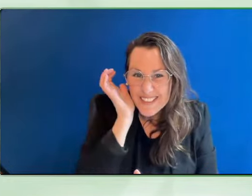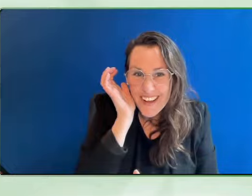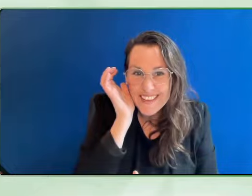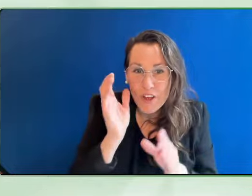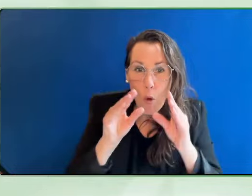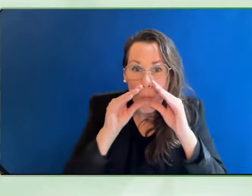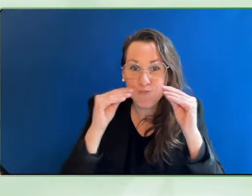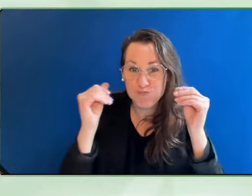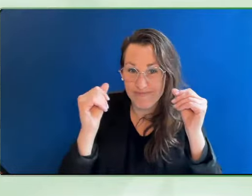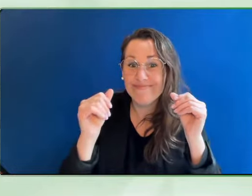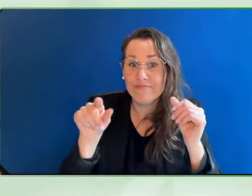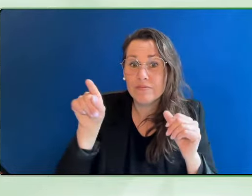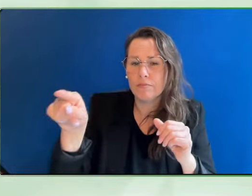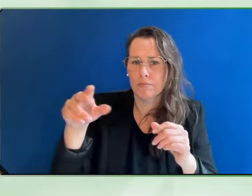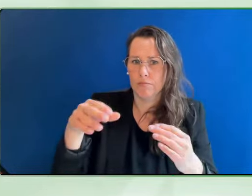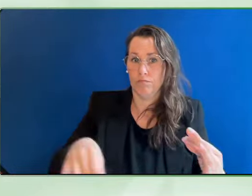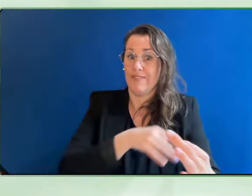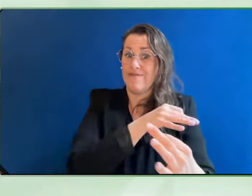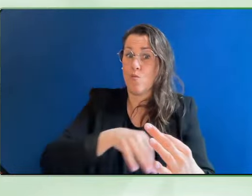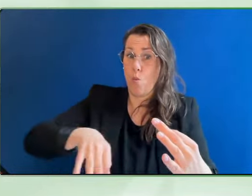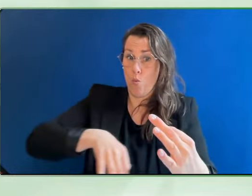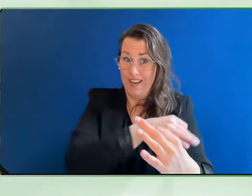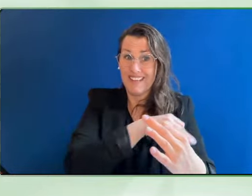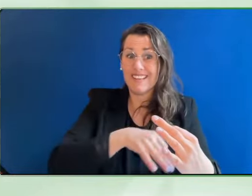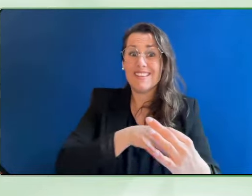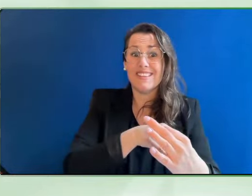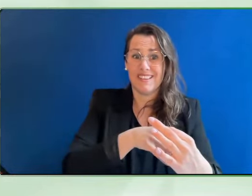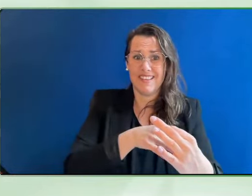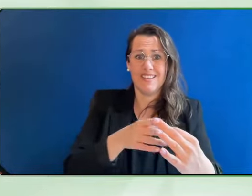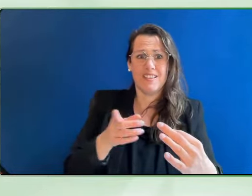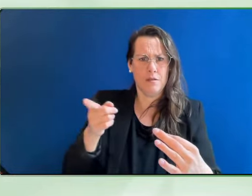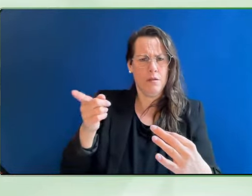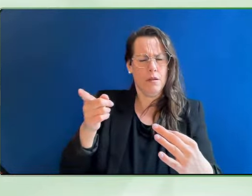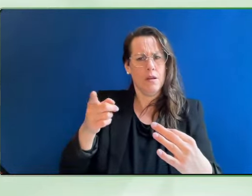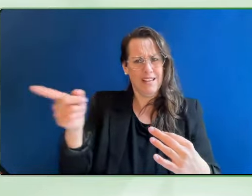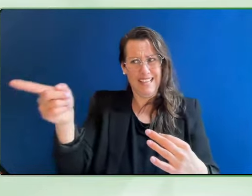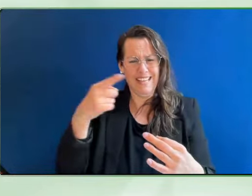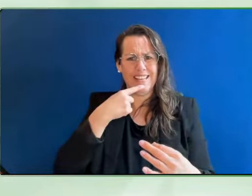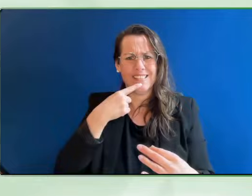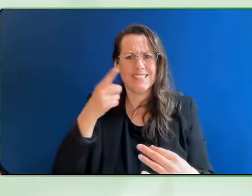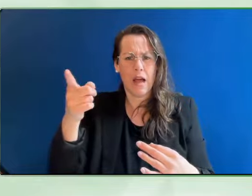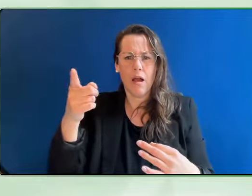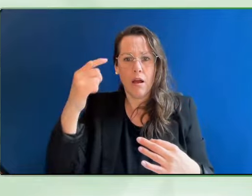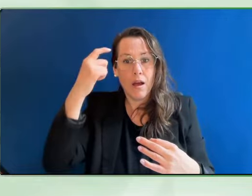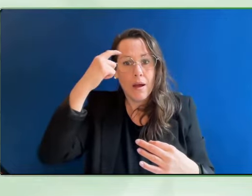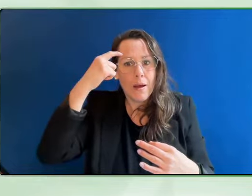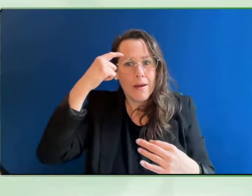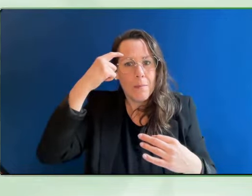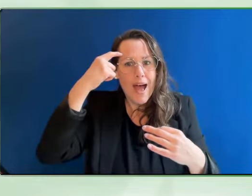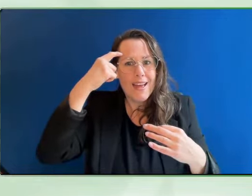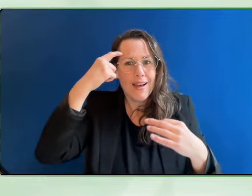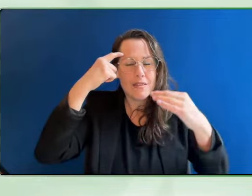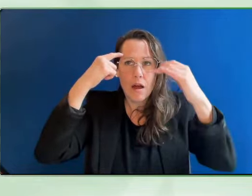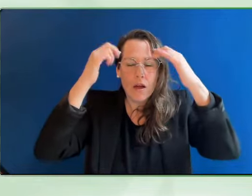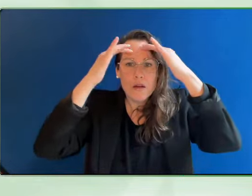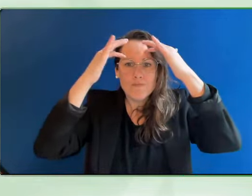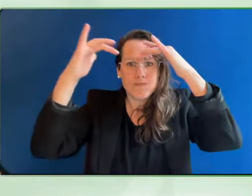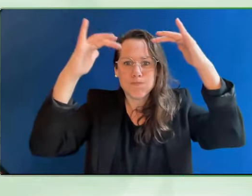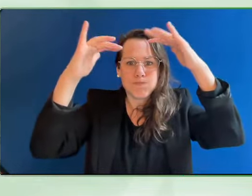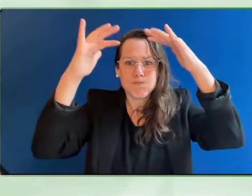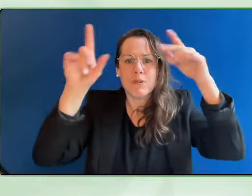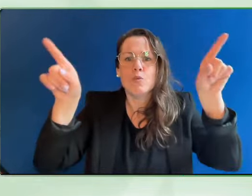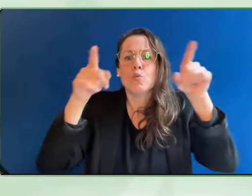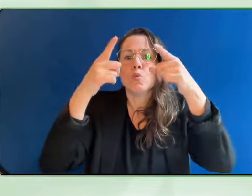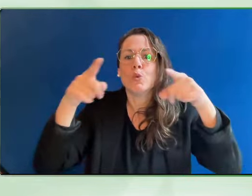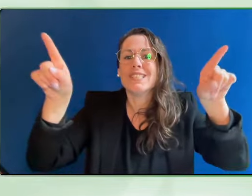with arts in someone's life, that just adds so much of the way that that someone just